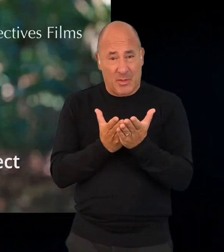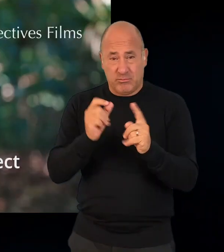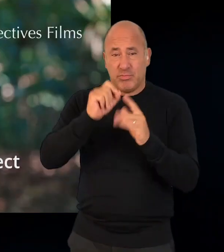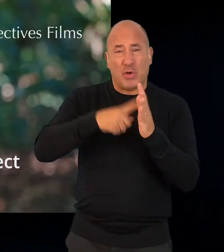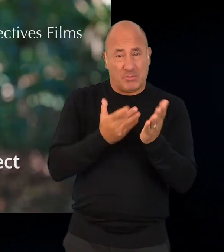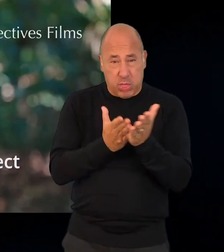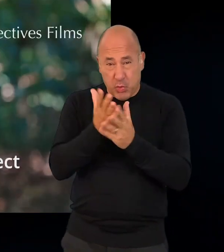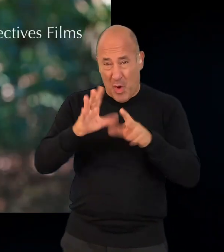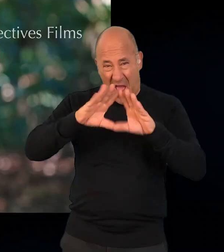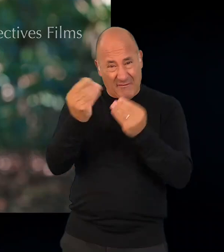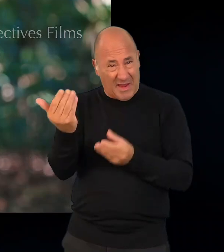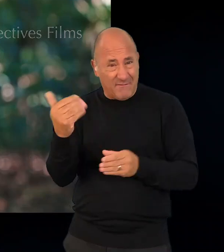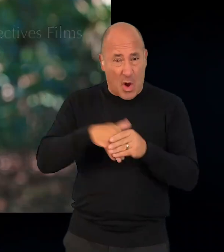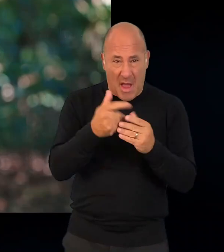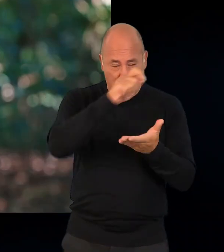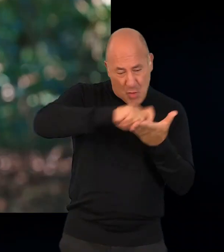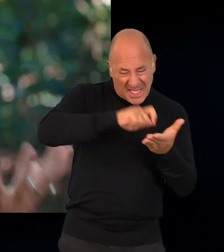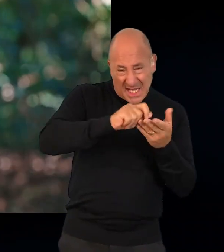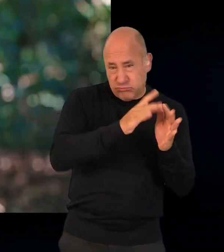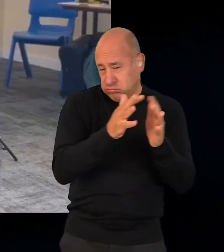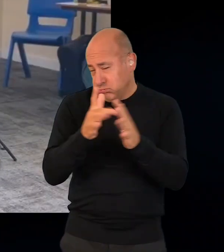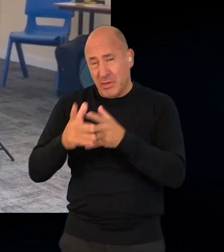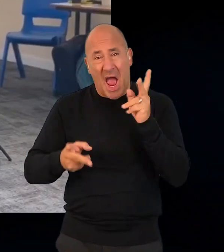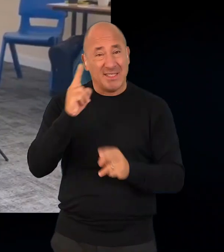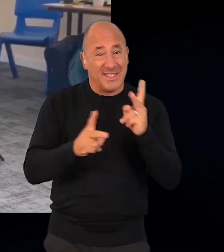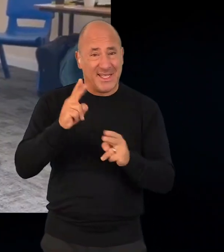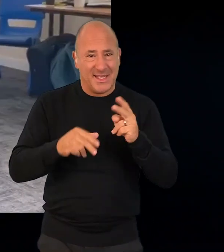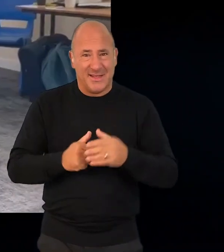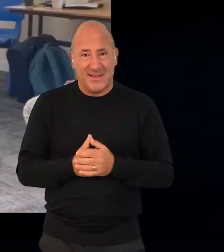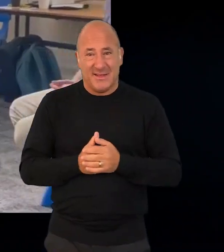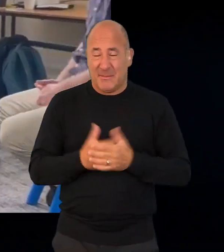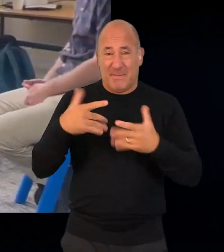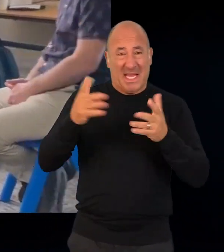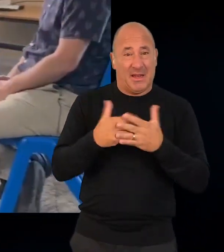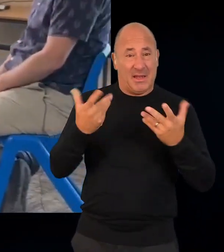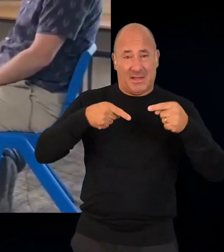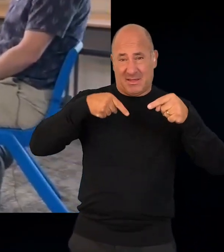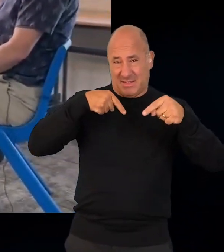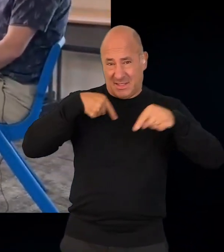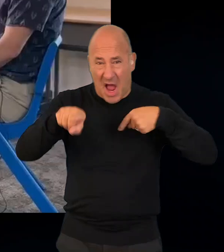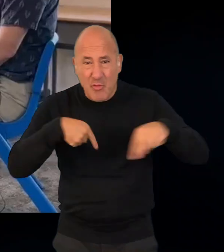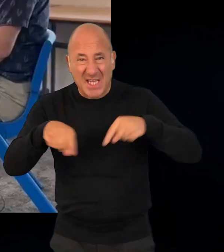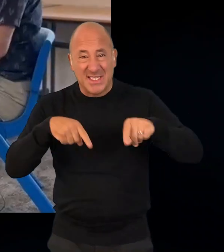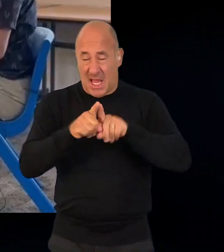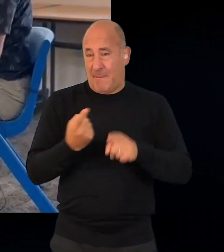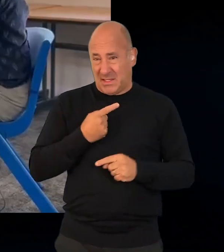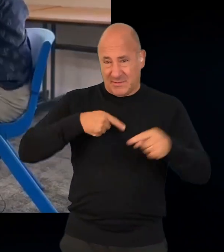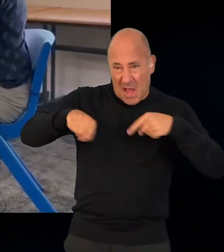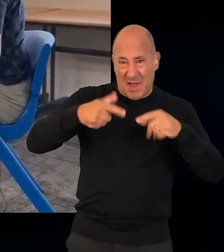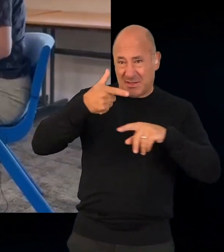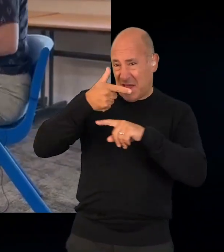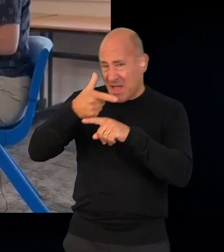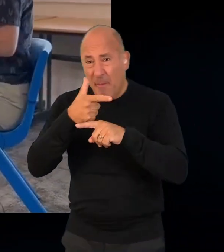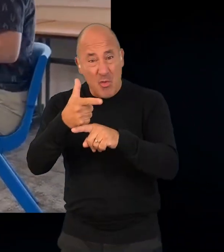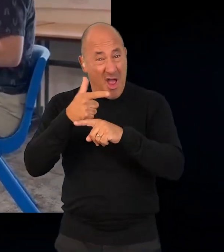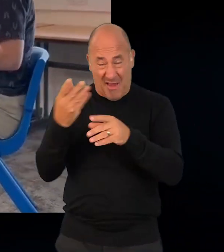single aspect of the project, from writing to editing. They've done some directing alongside myself. They've